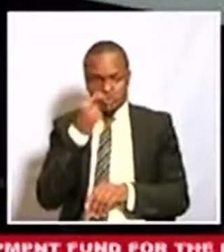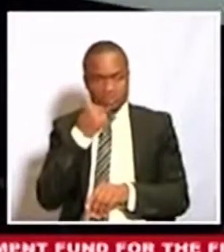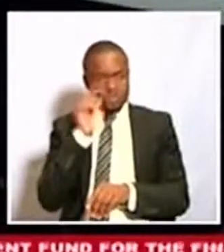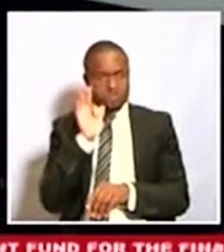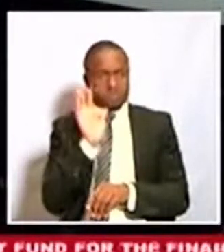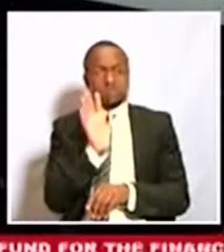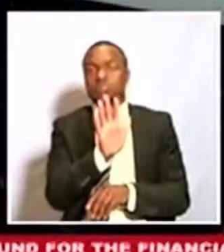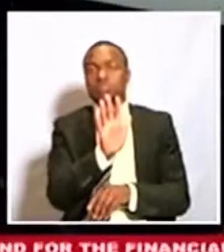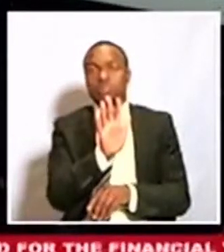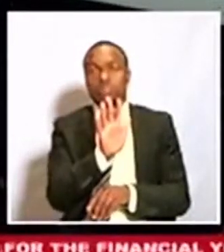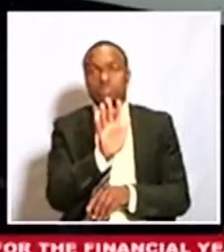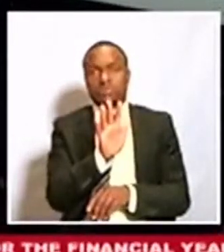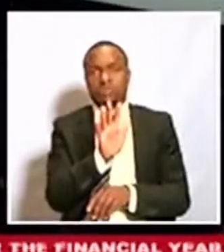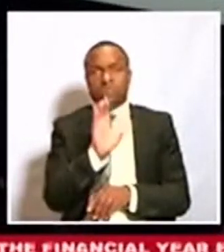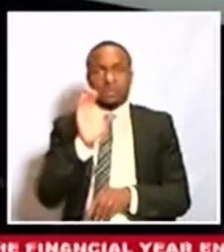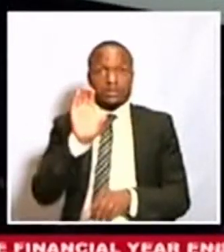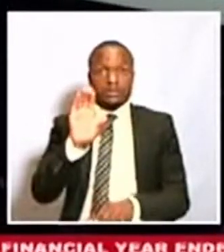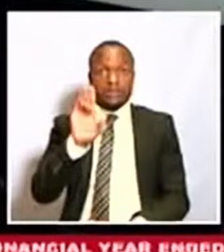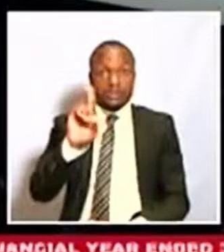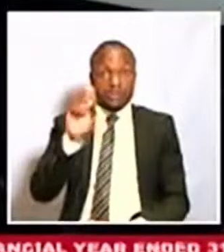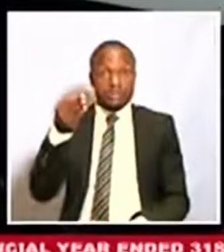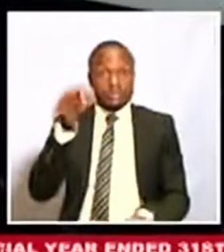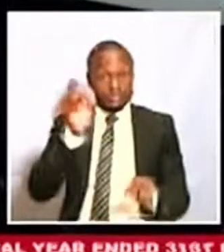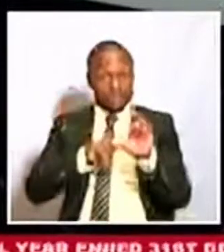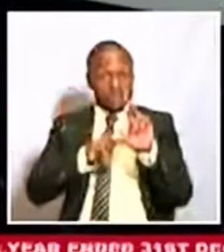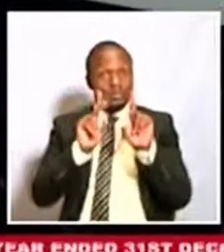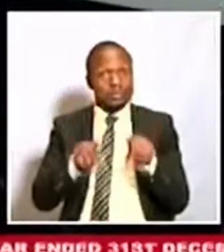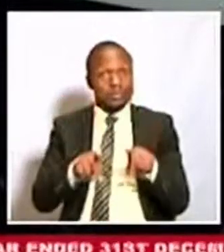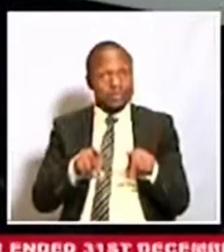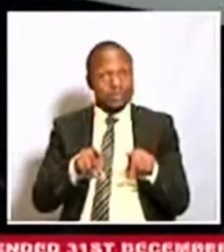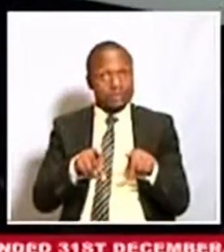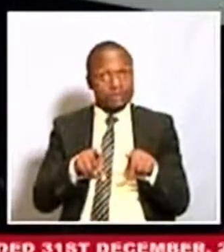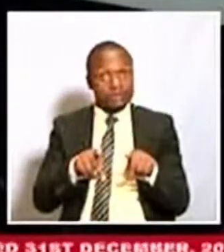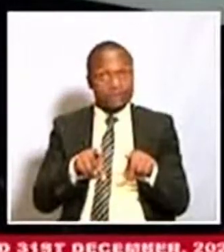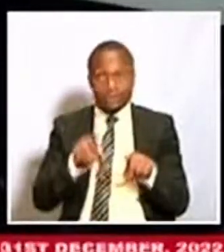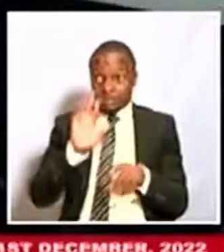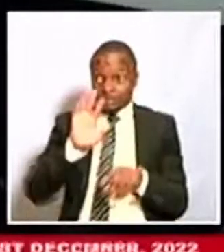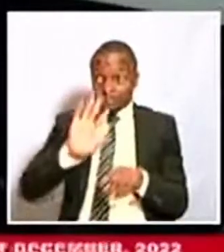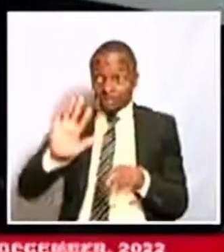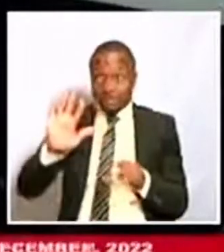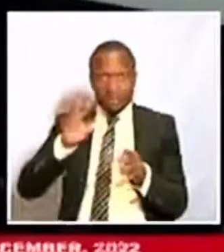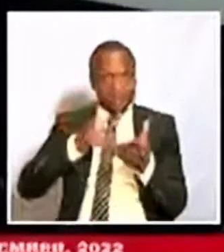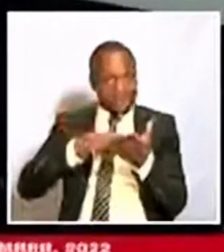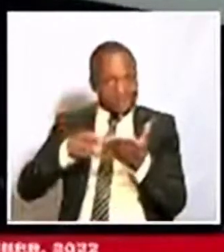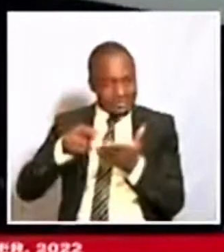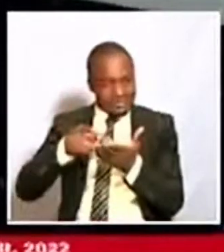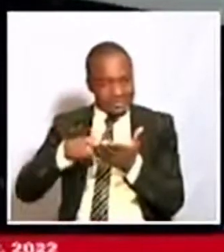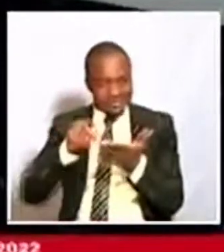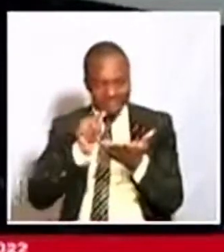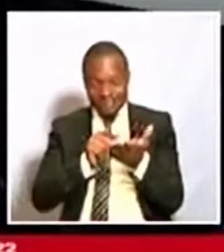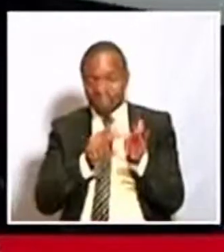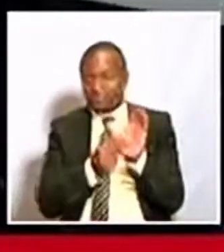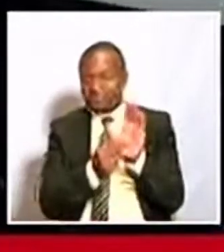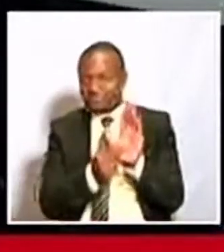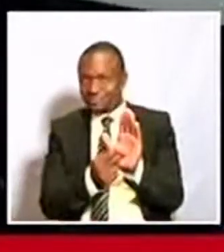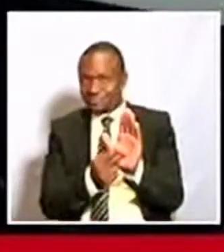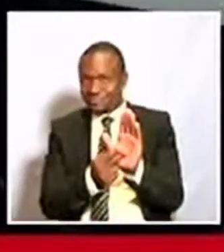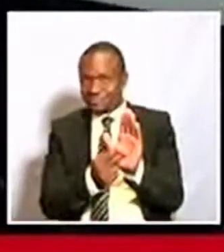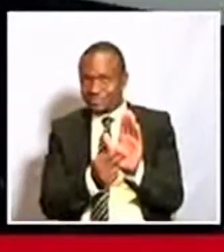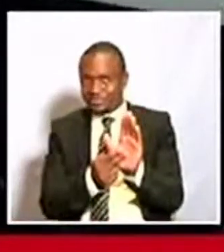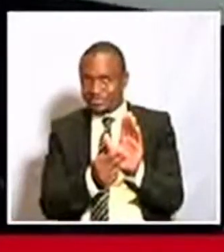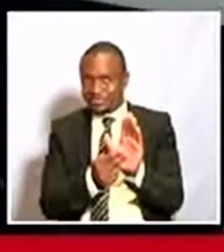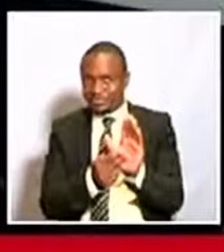your CDF committee chairperson? From my reading here, it shows